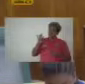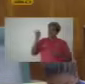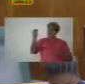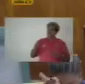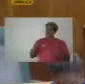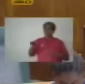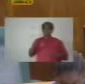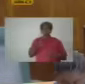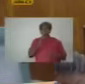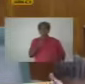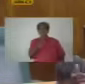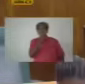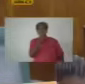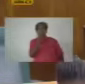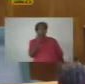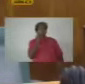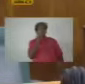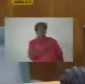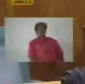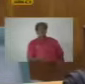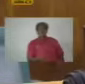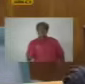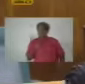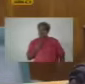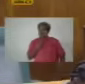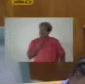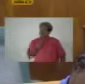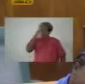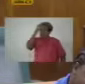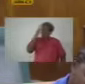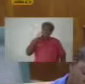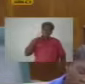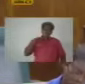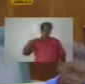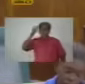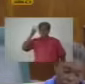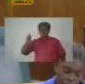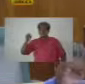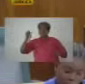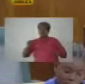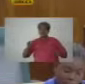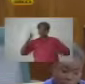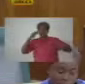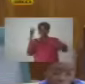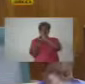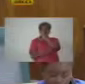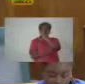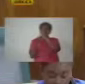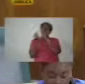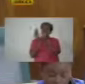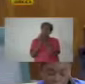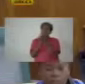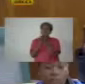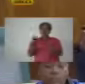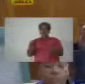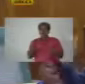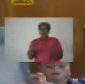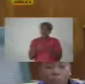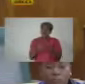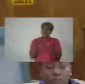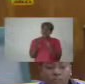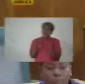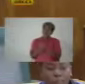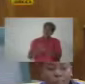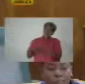47% single parent experience. They have not considered the likelihood for poverty, school dropout,